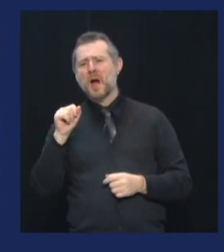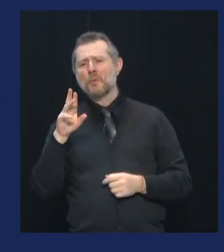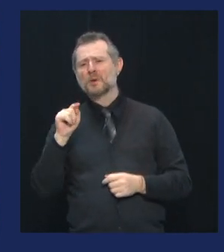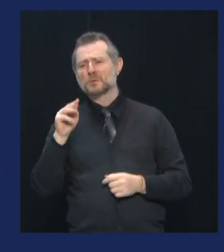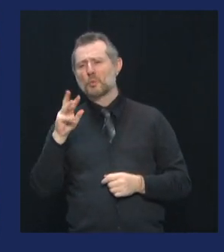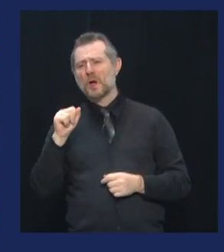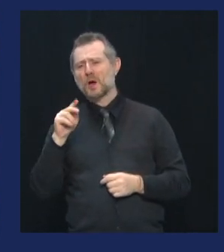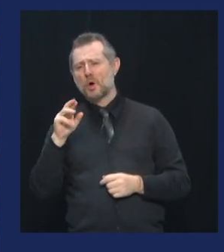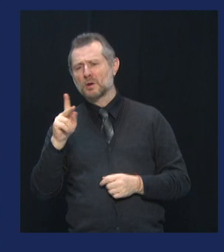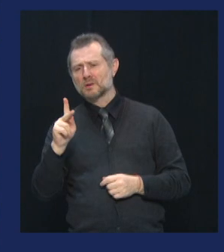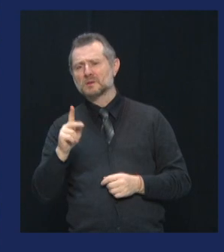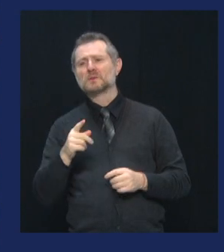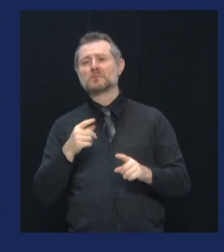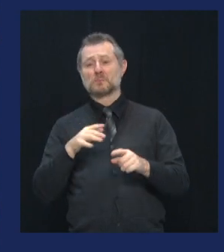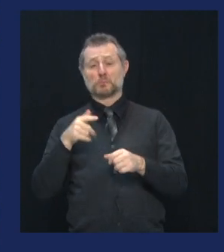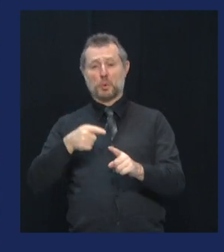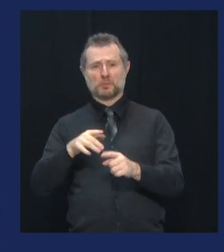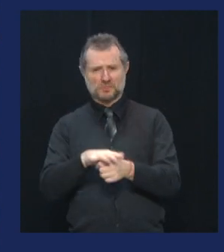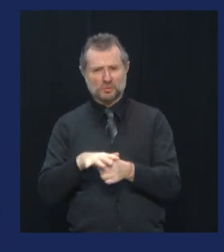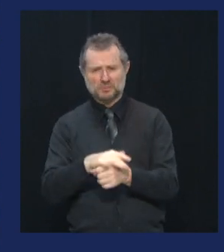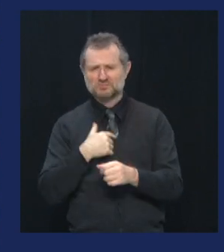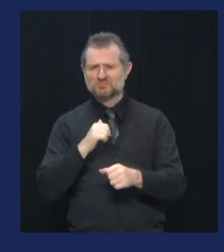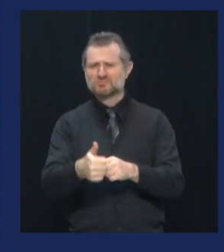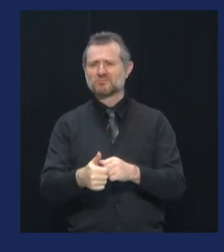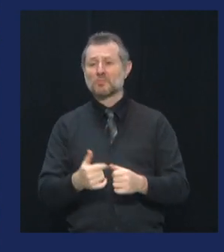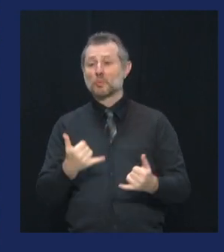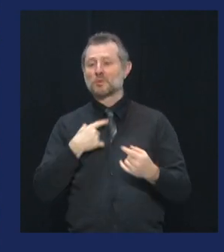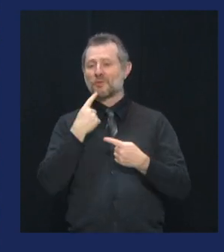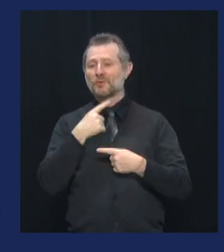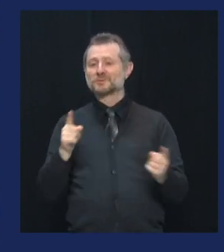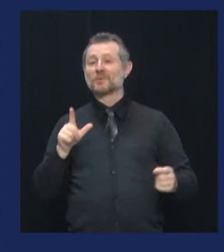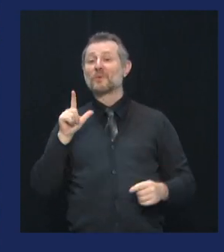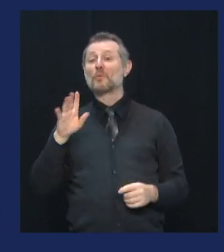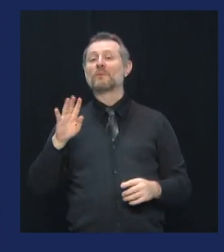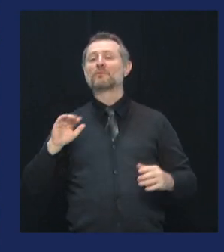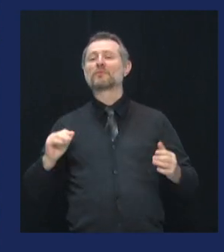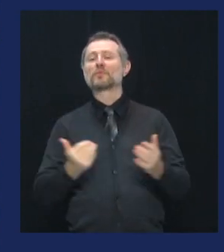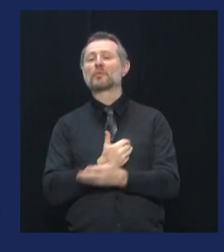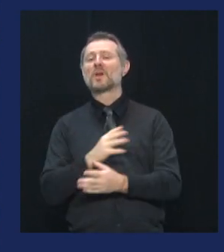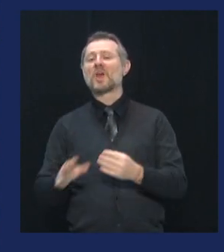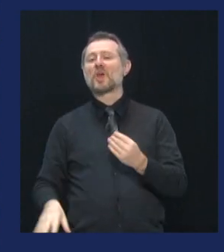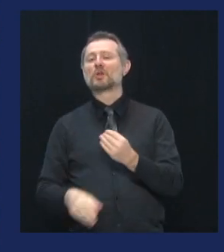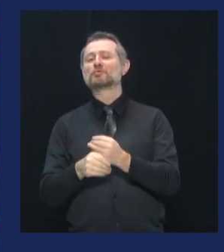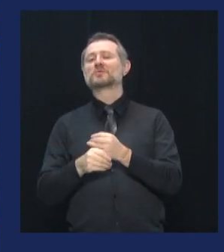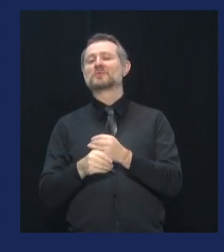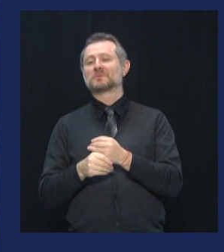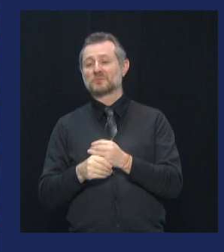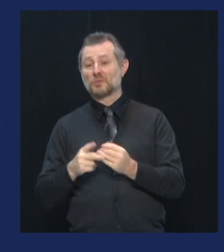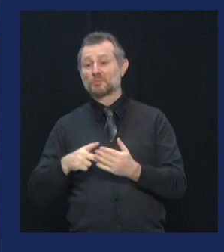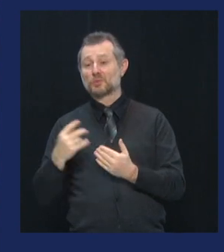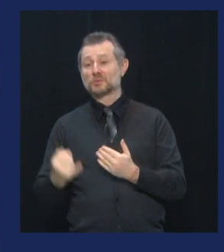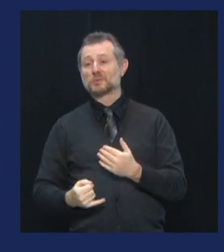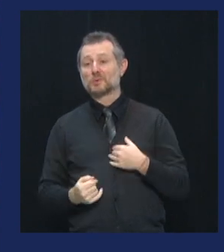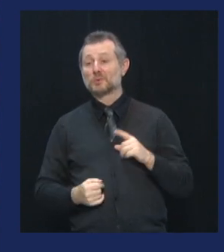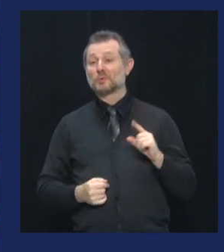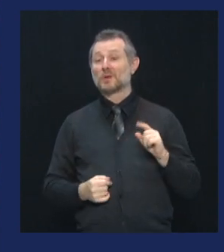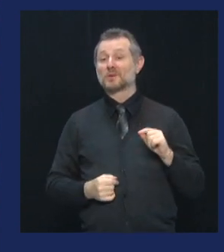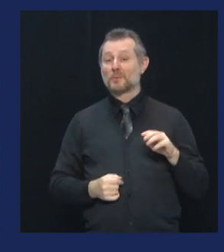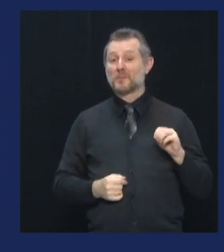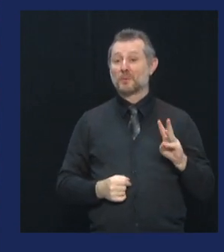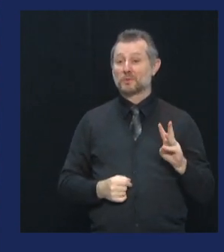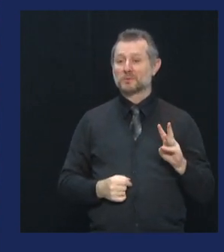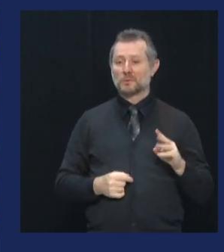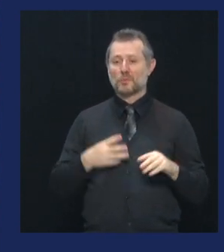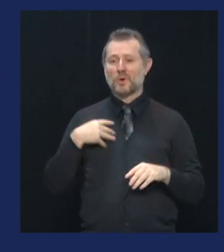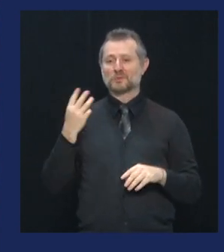Today, we're announcing 24 more projects, including a 20-megawatt solar project in Washington County,